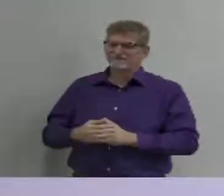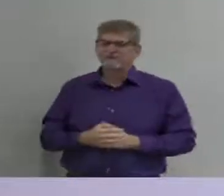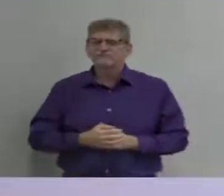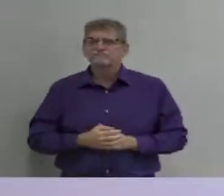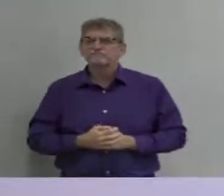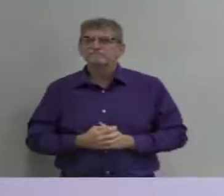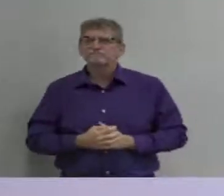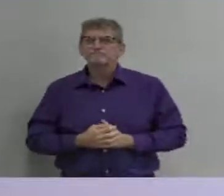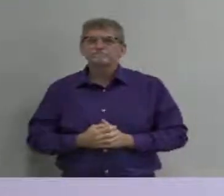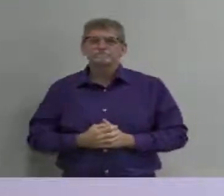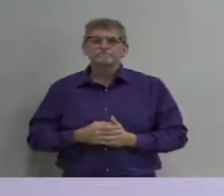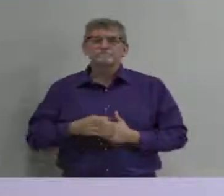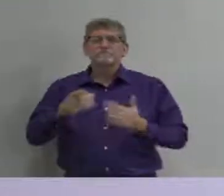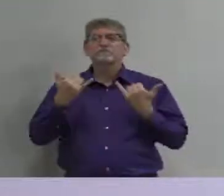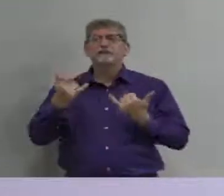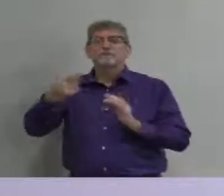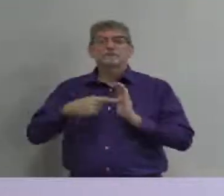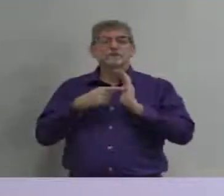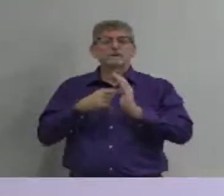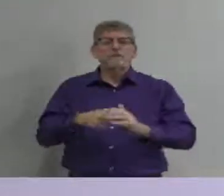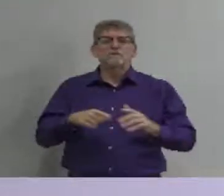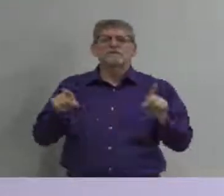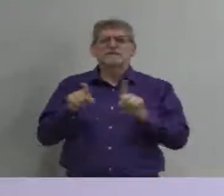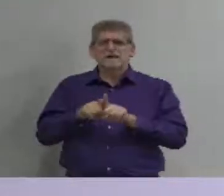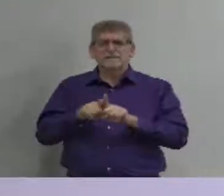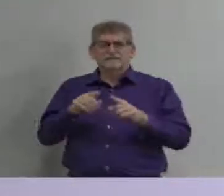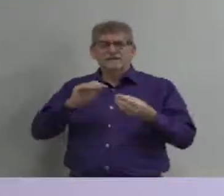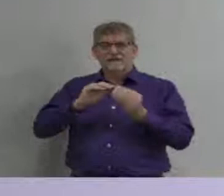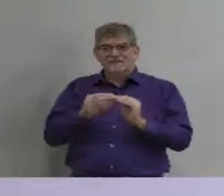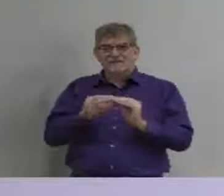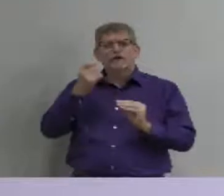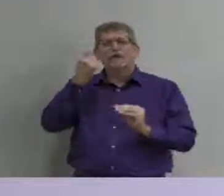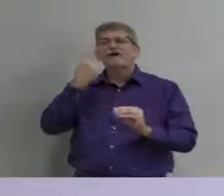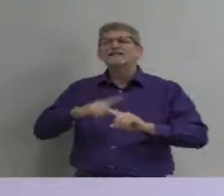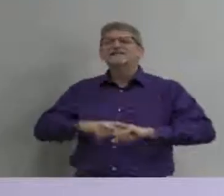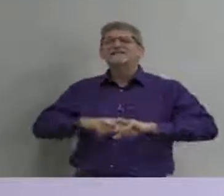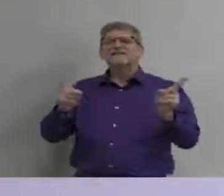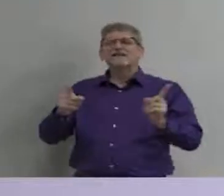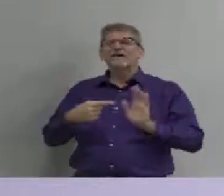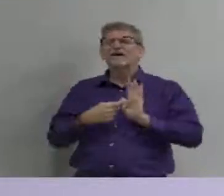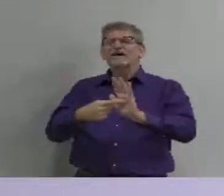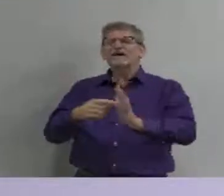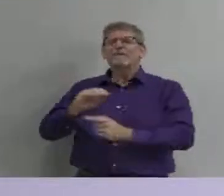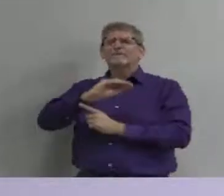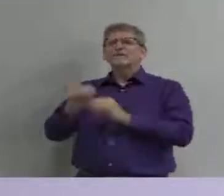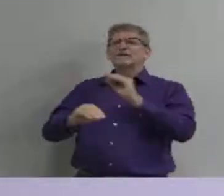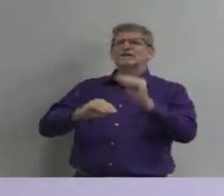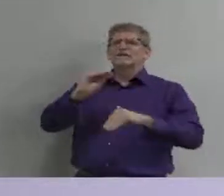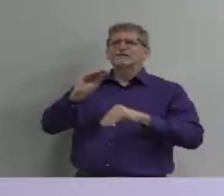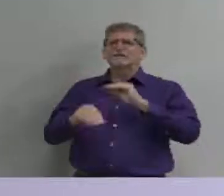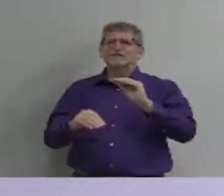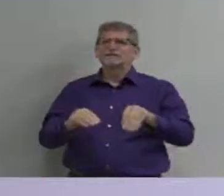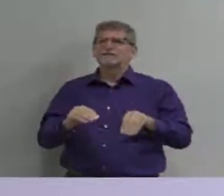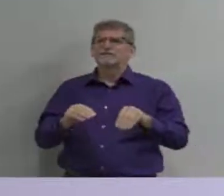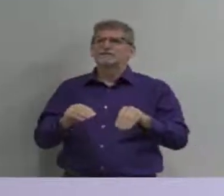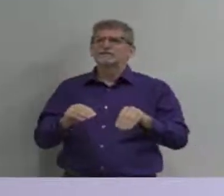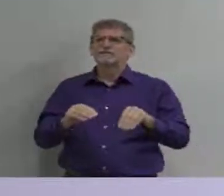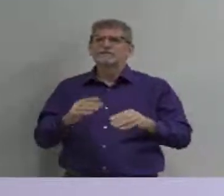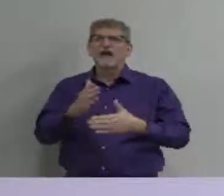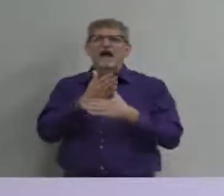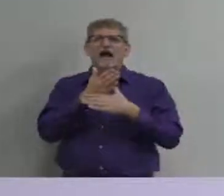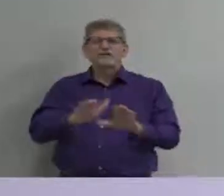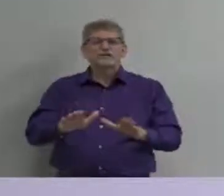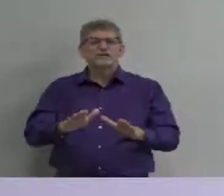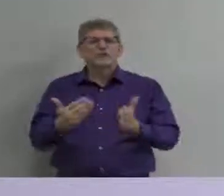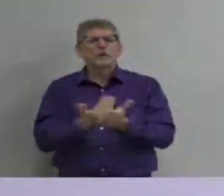This slide shows the same data, but in a different format. This is the average daily number of cases, new cases, by